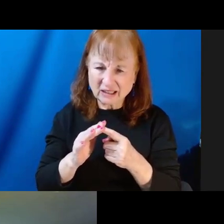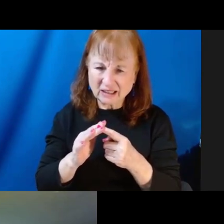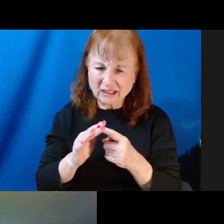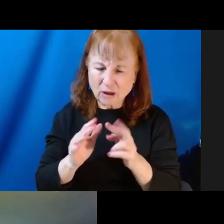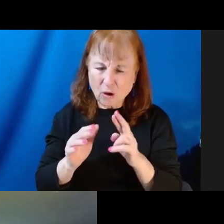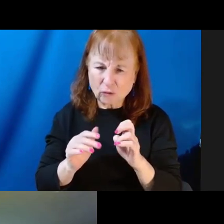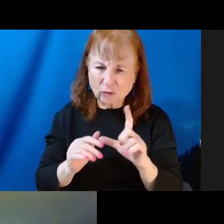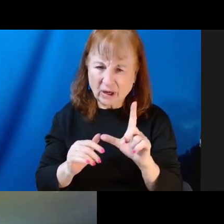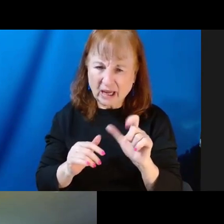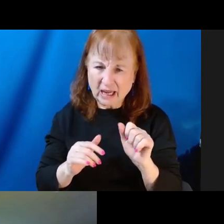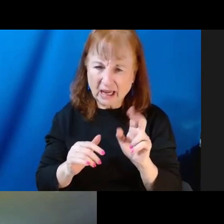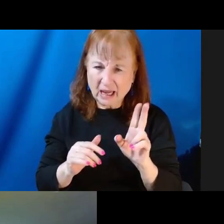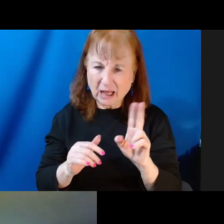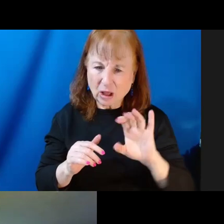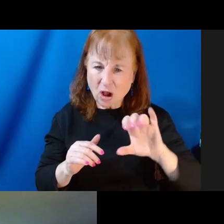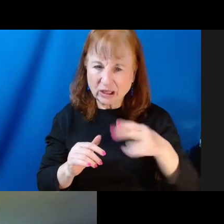Relaunch.